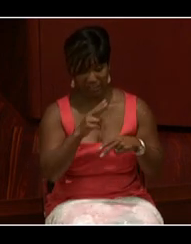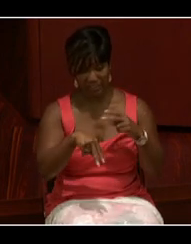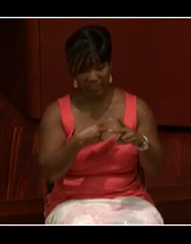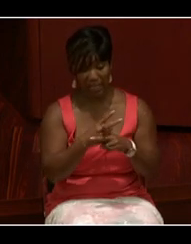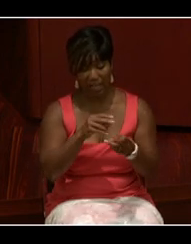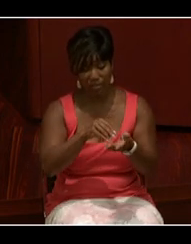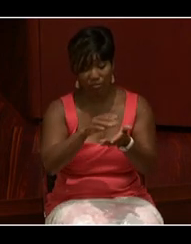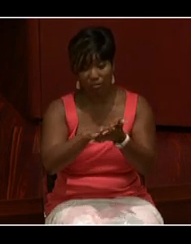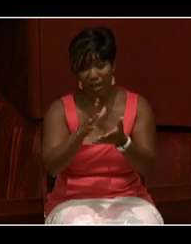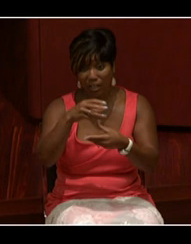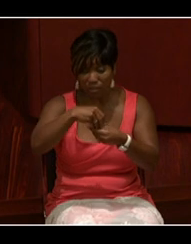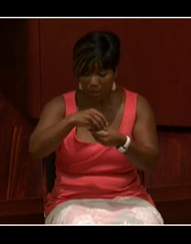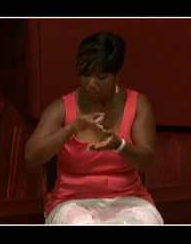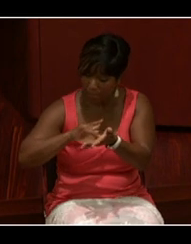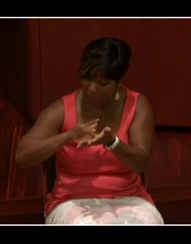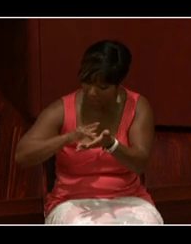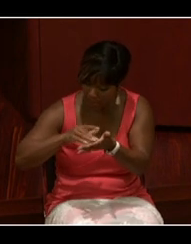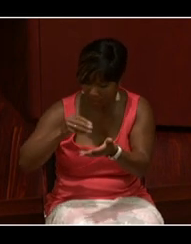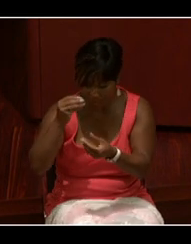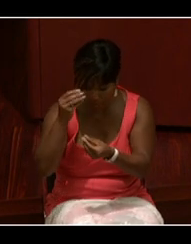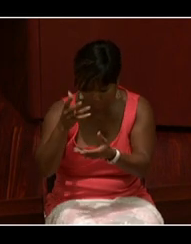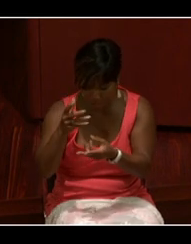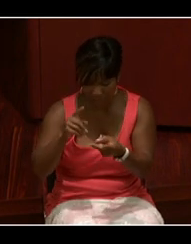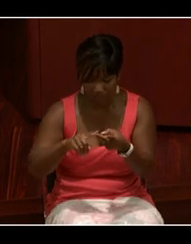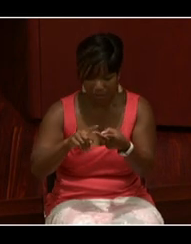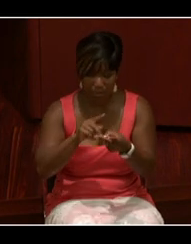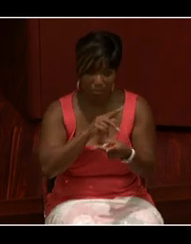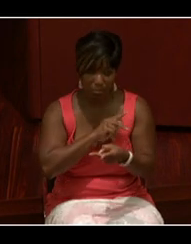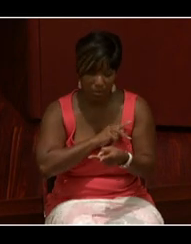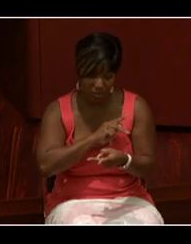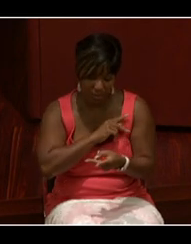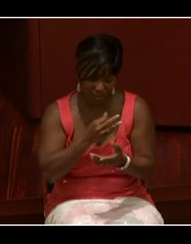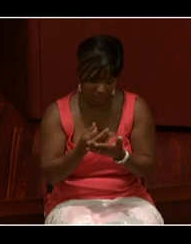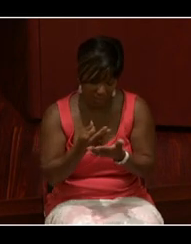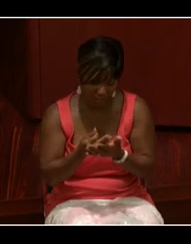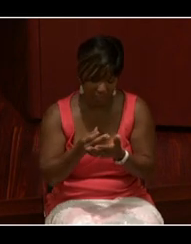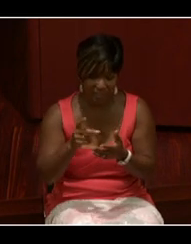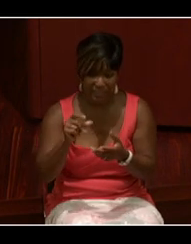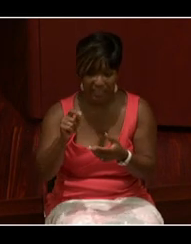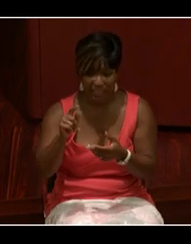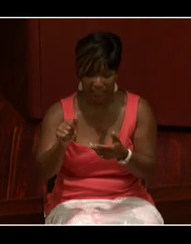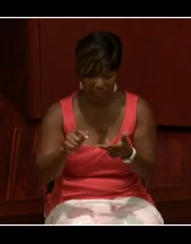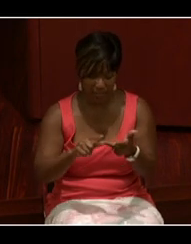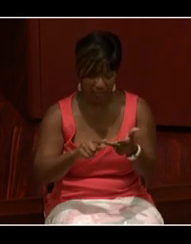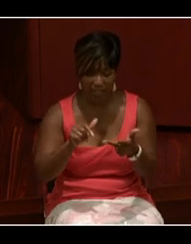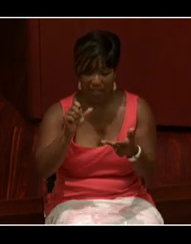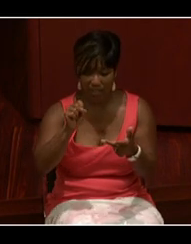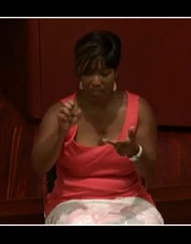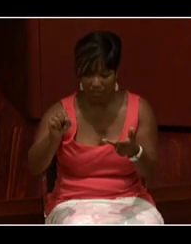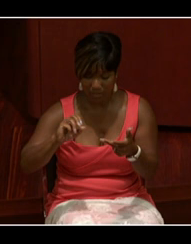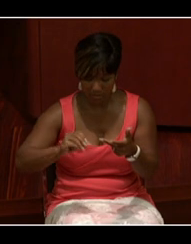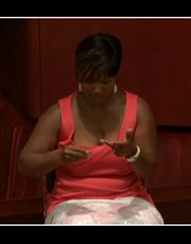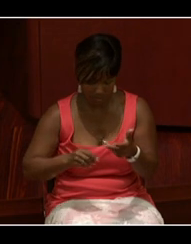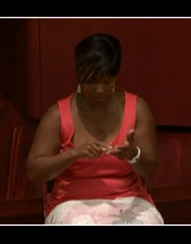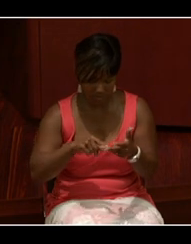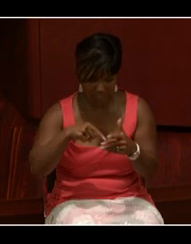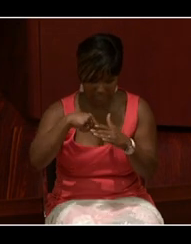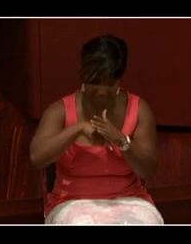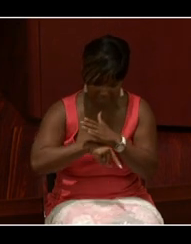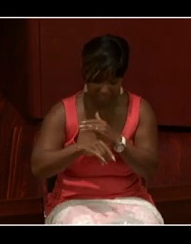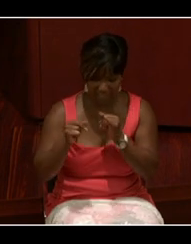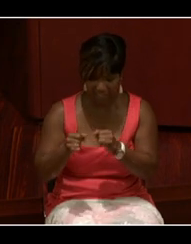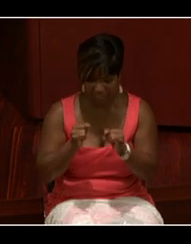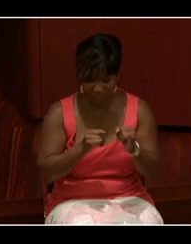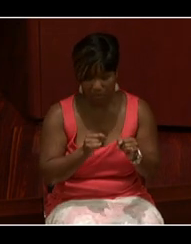might include medical information, personal financial data, social security numbers, intimate details of an